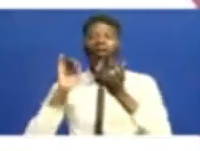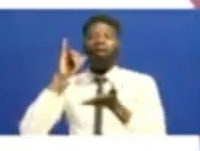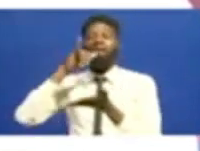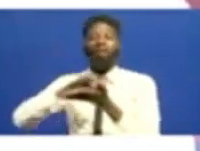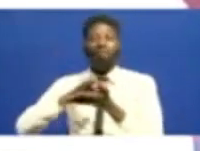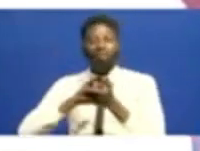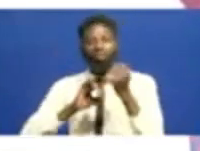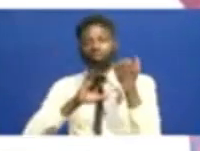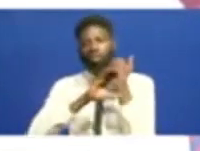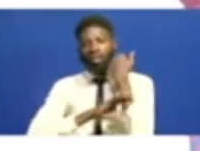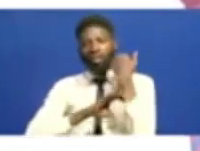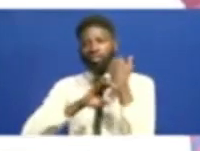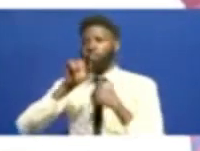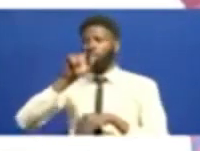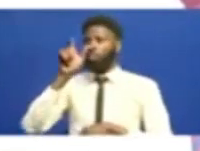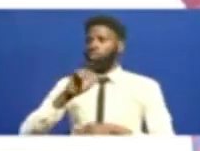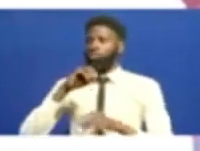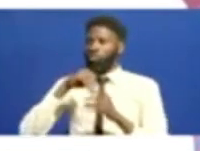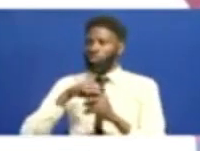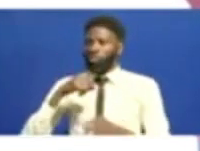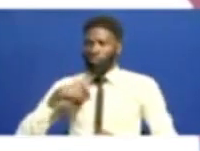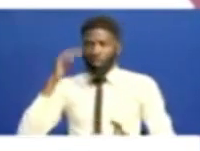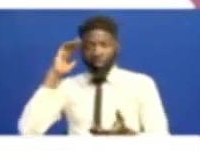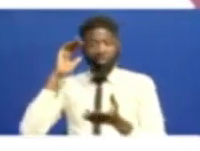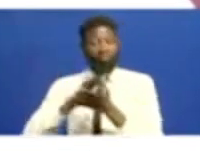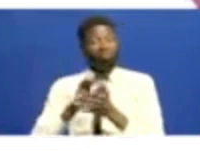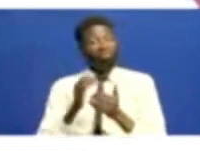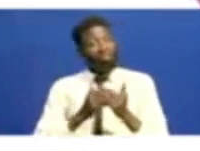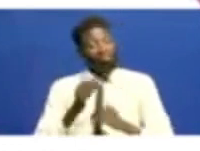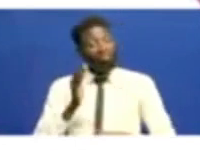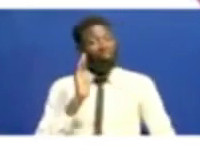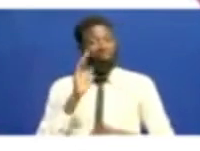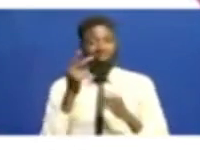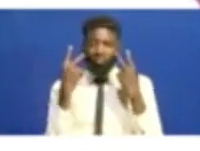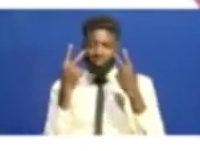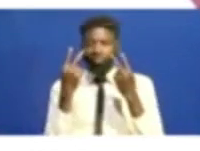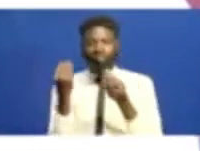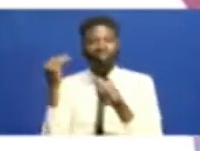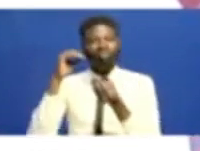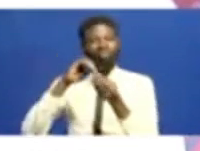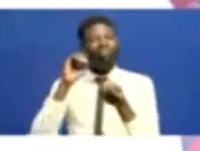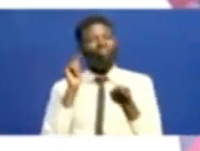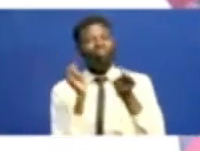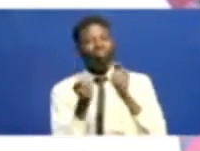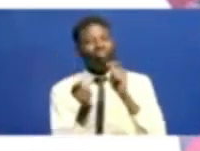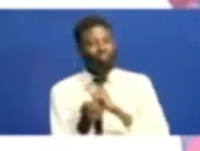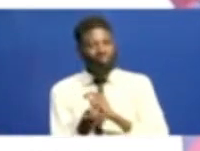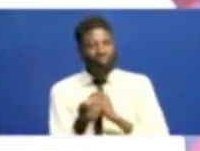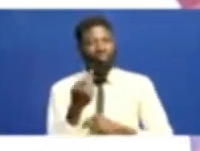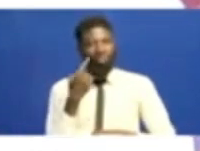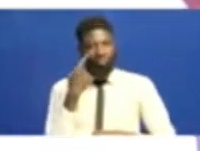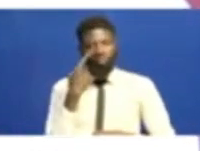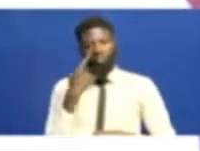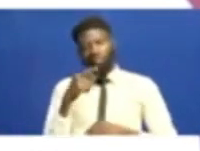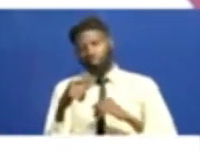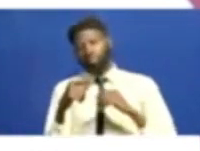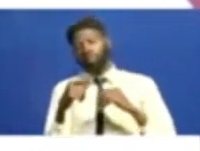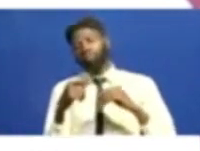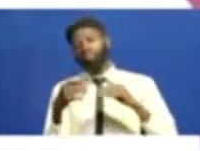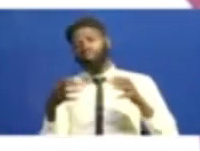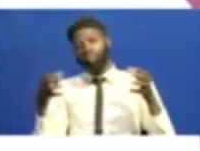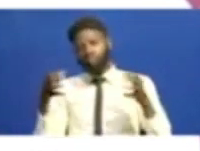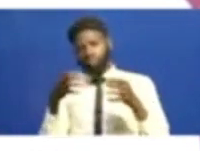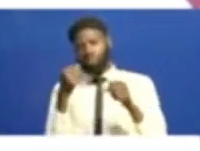I believe that as we move forward, you will see most of these changes. You will see changes in the lower cadre in the next few days.